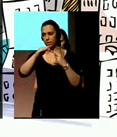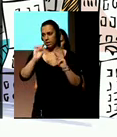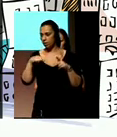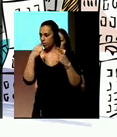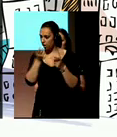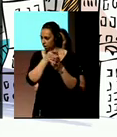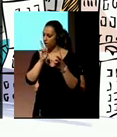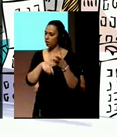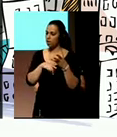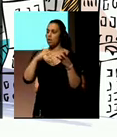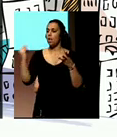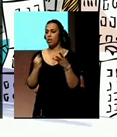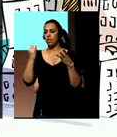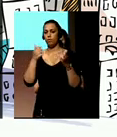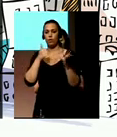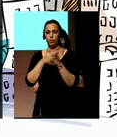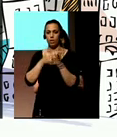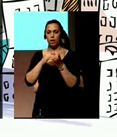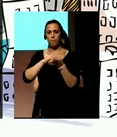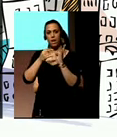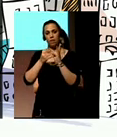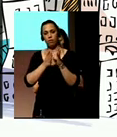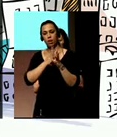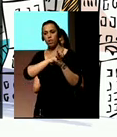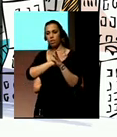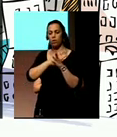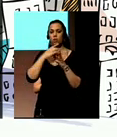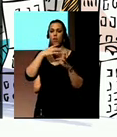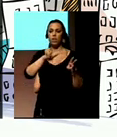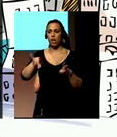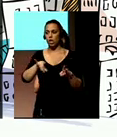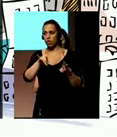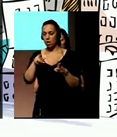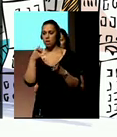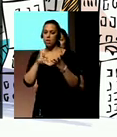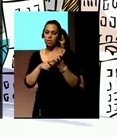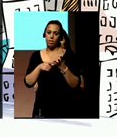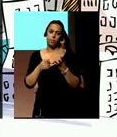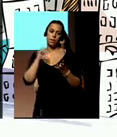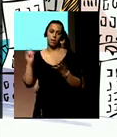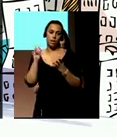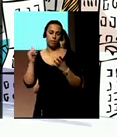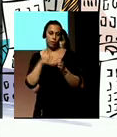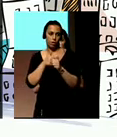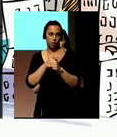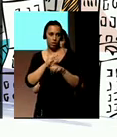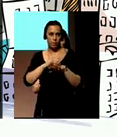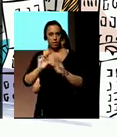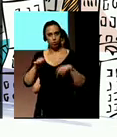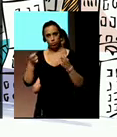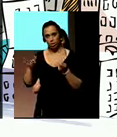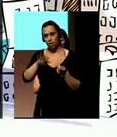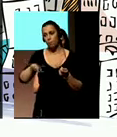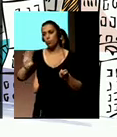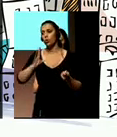of the Office for Landscapes and Nature in the region. He has been head of the Office